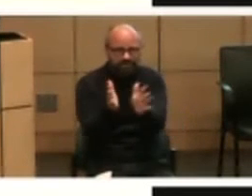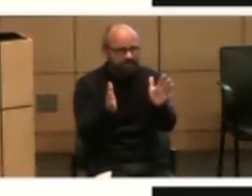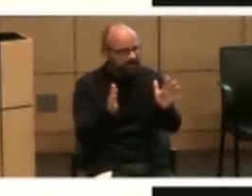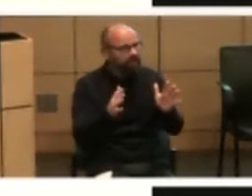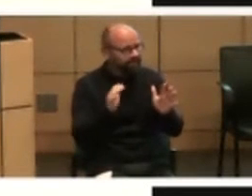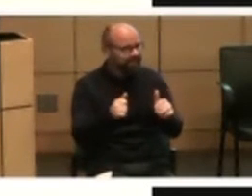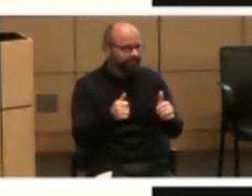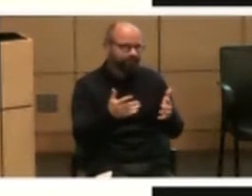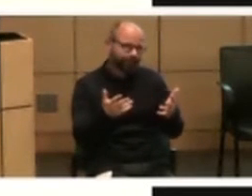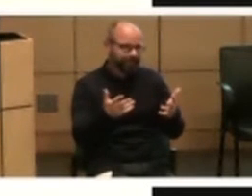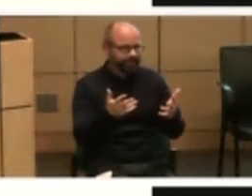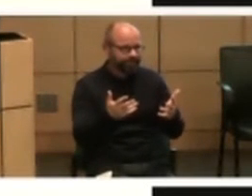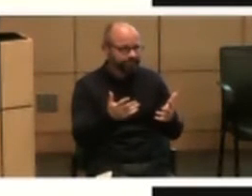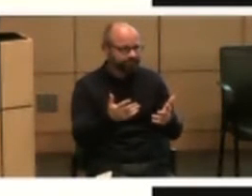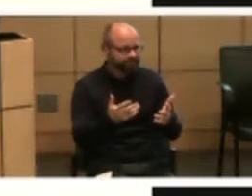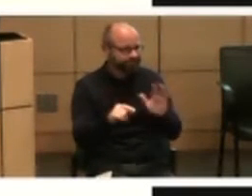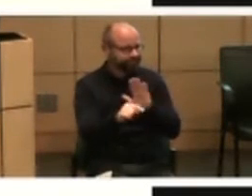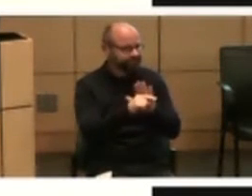adults. Okay?